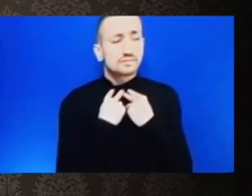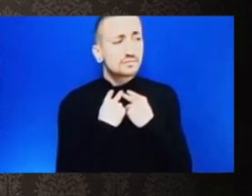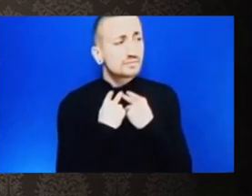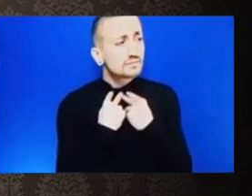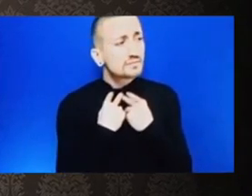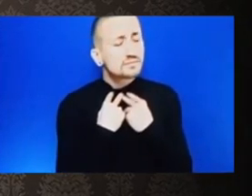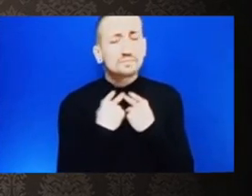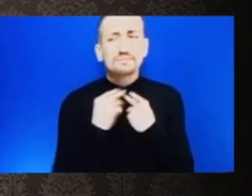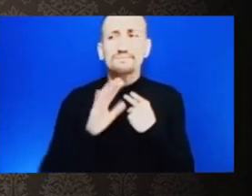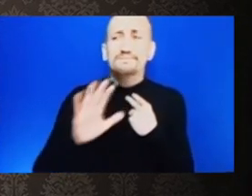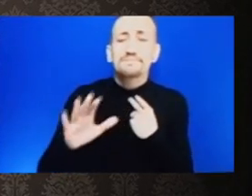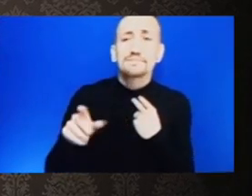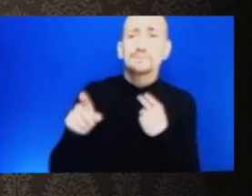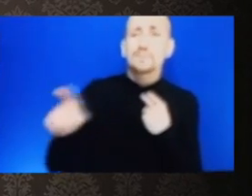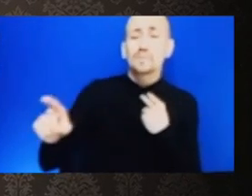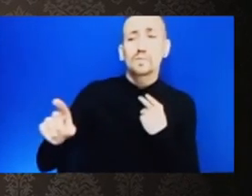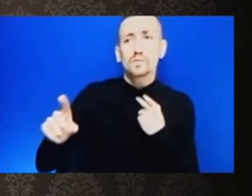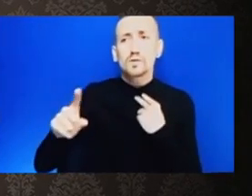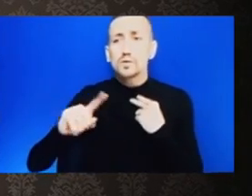tower.